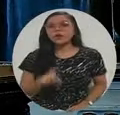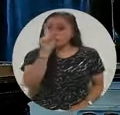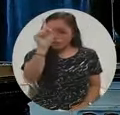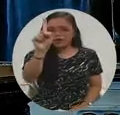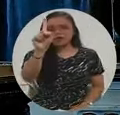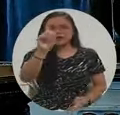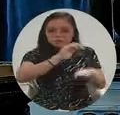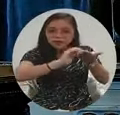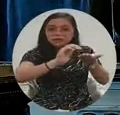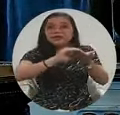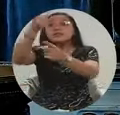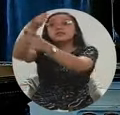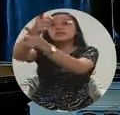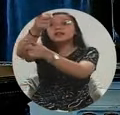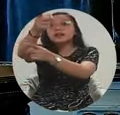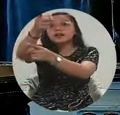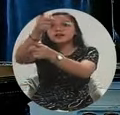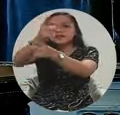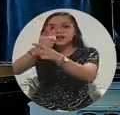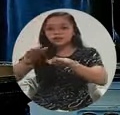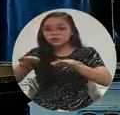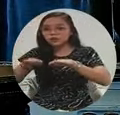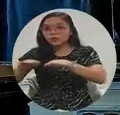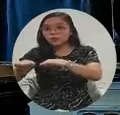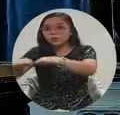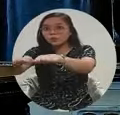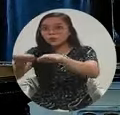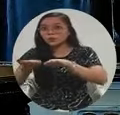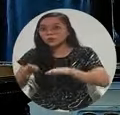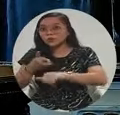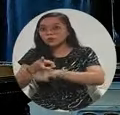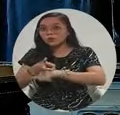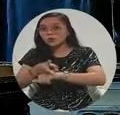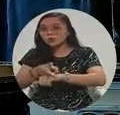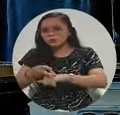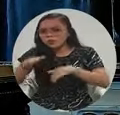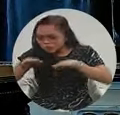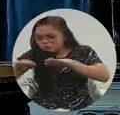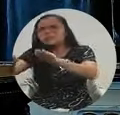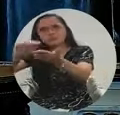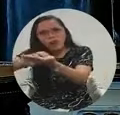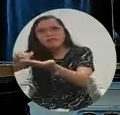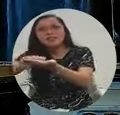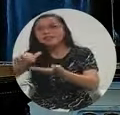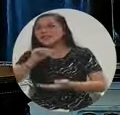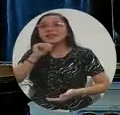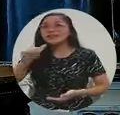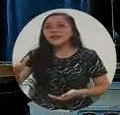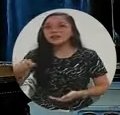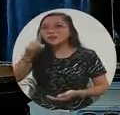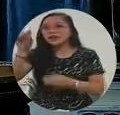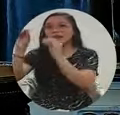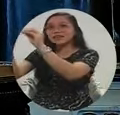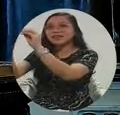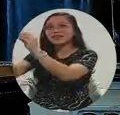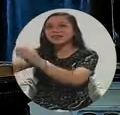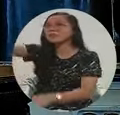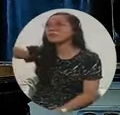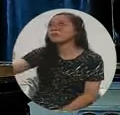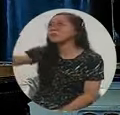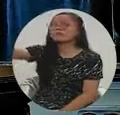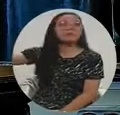But this one thing I do. Forgetting those things which are behind and reaching forth unto the things which are before, I press toward the